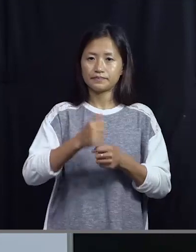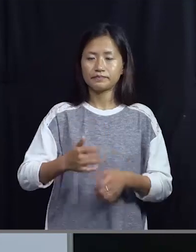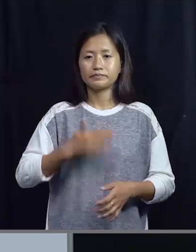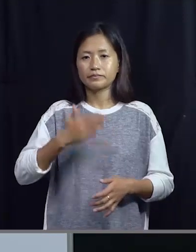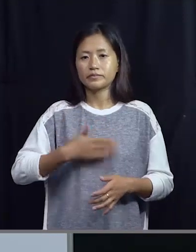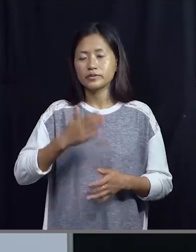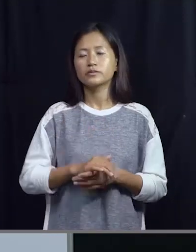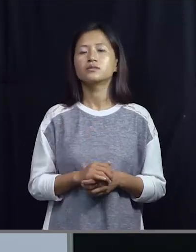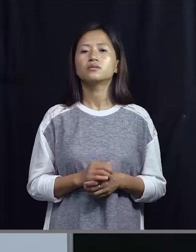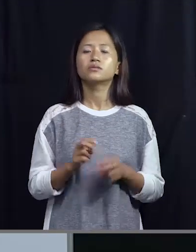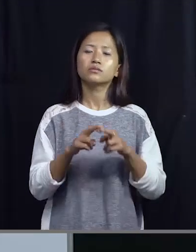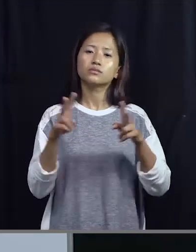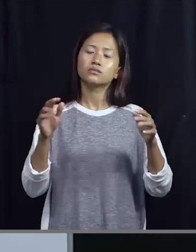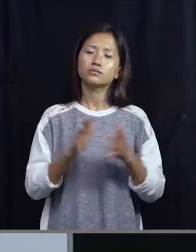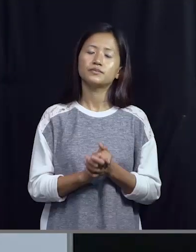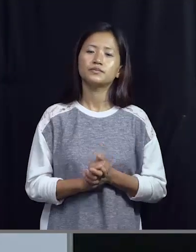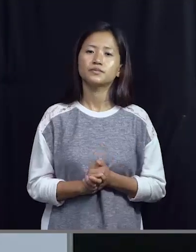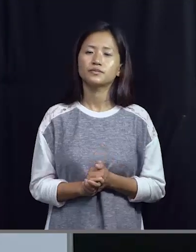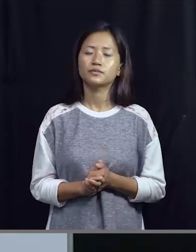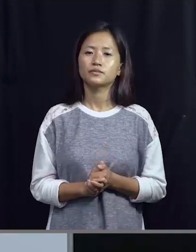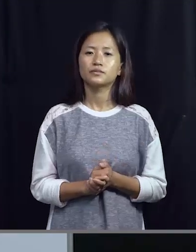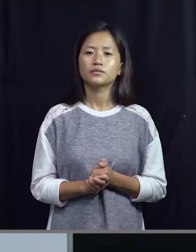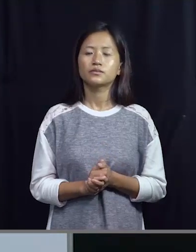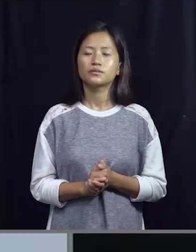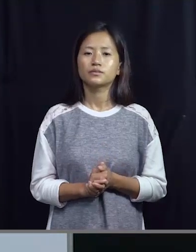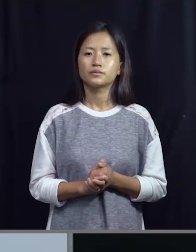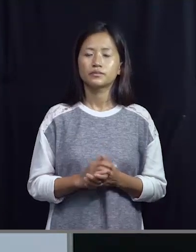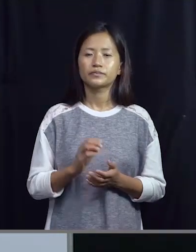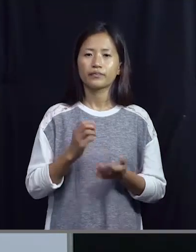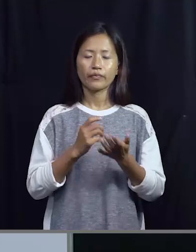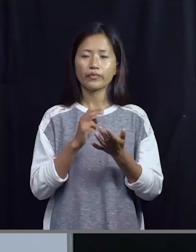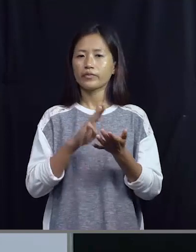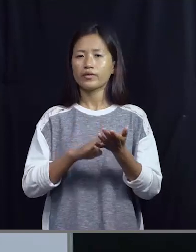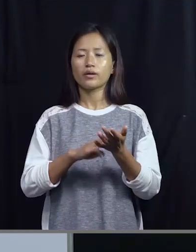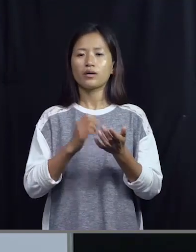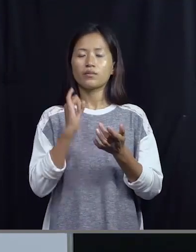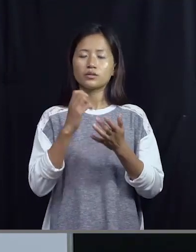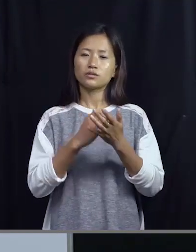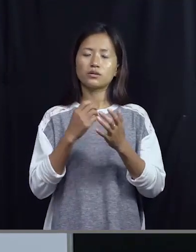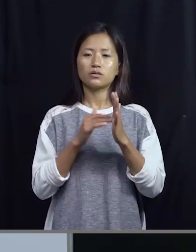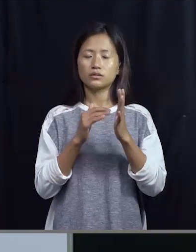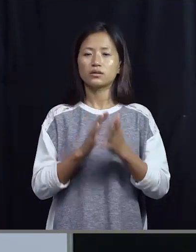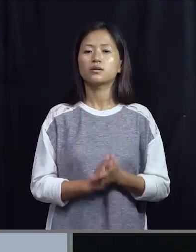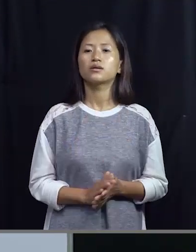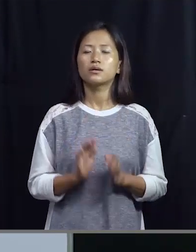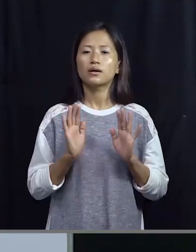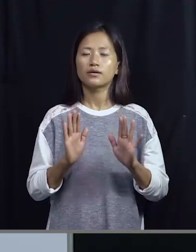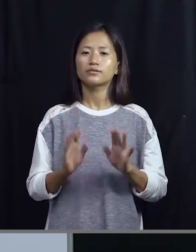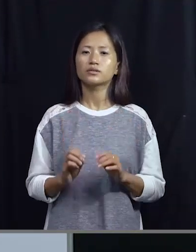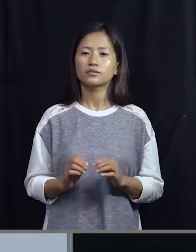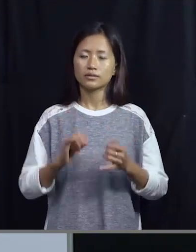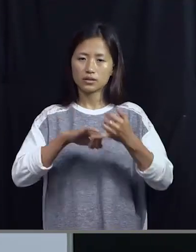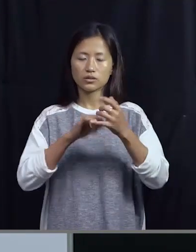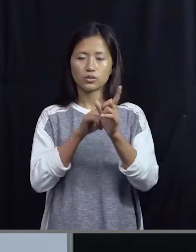fungal associations in tree barks and all, okay? So this mycorrhiza, that is a fungi, has a